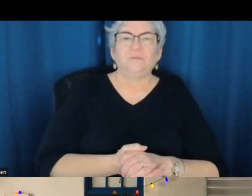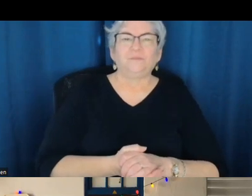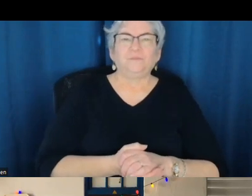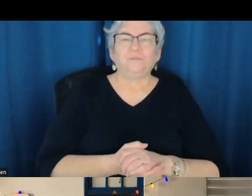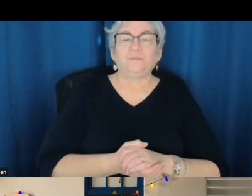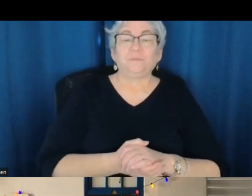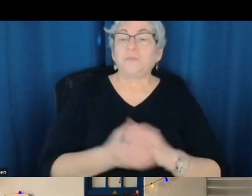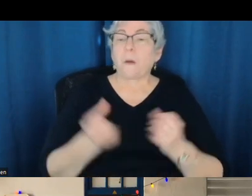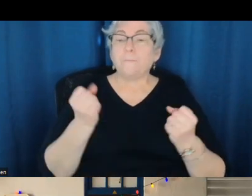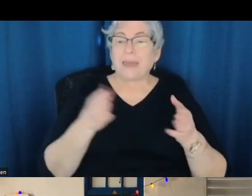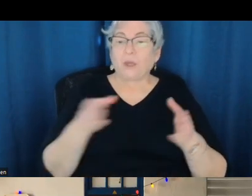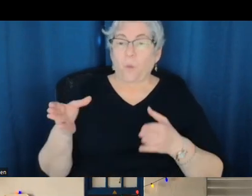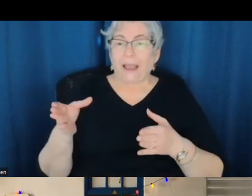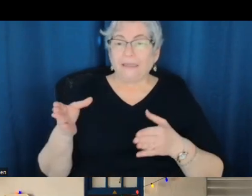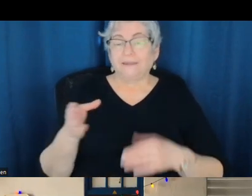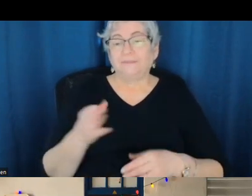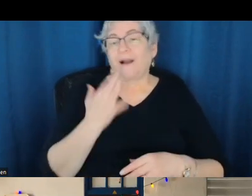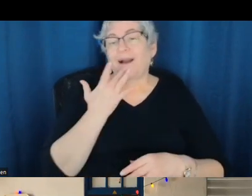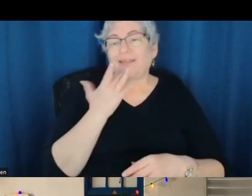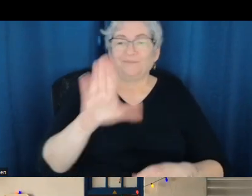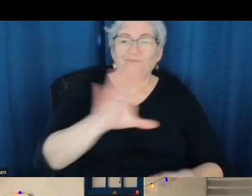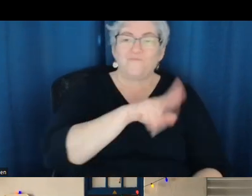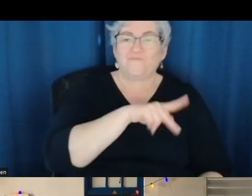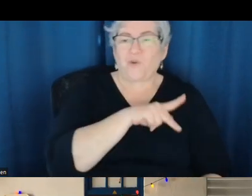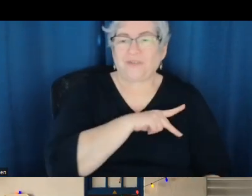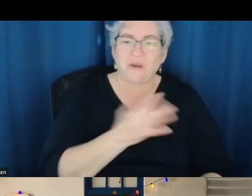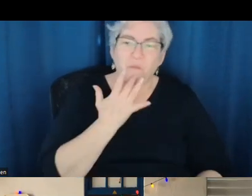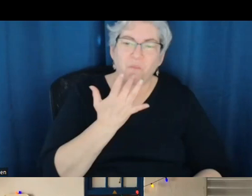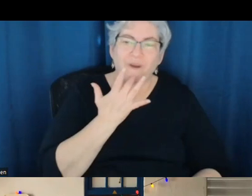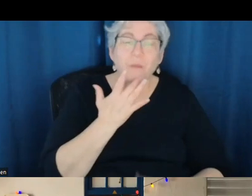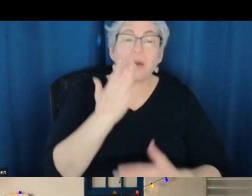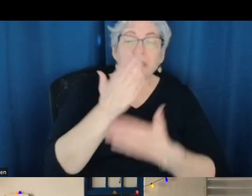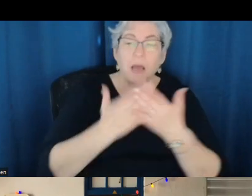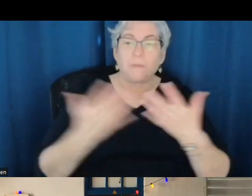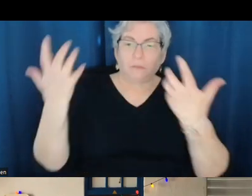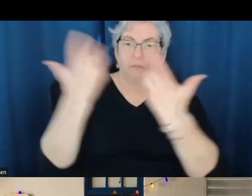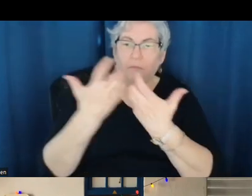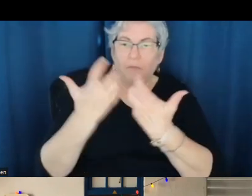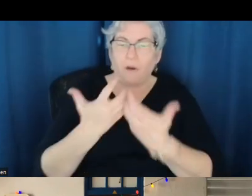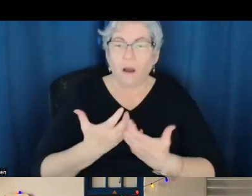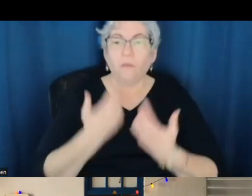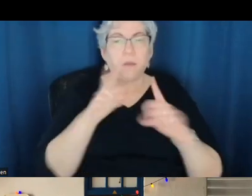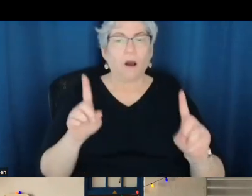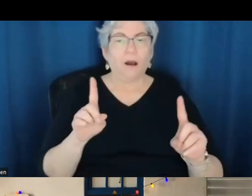In many ways, color is a personal preference. However, there are certain combinations that read more successfully.